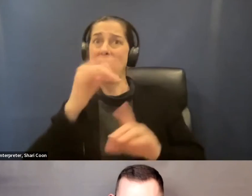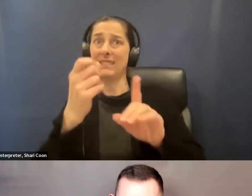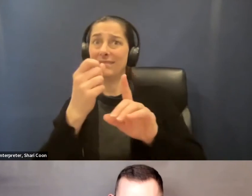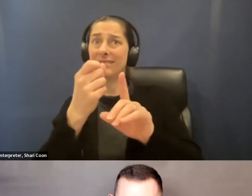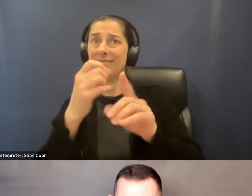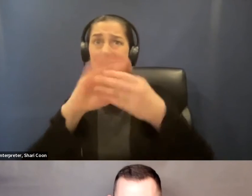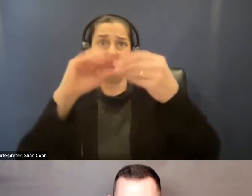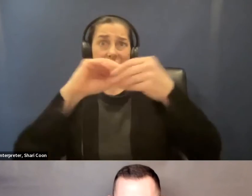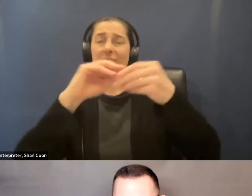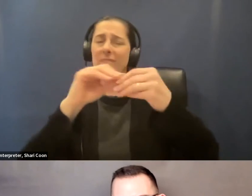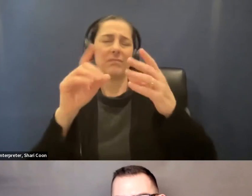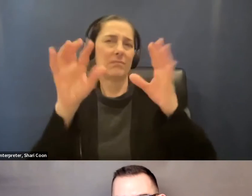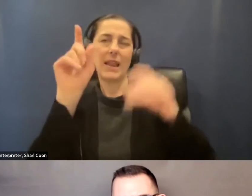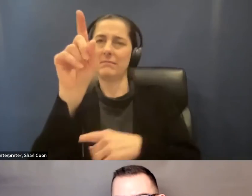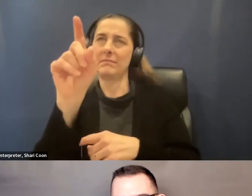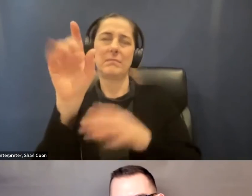that